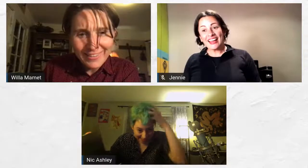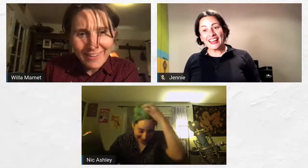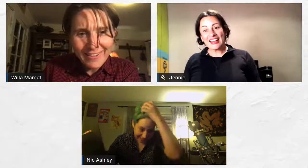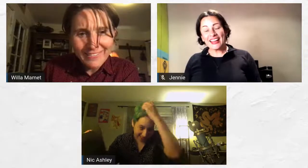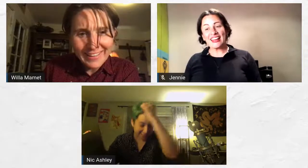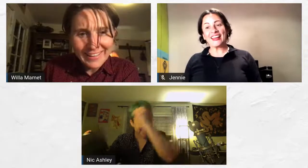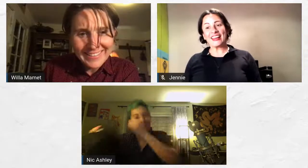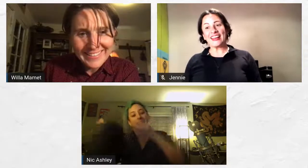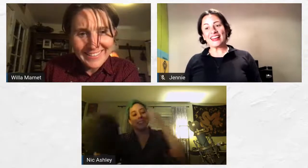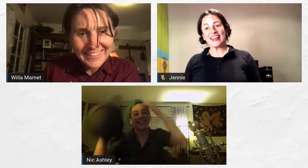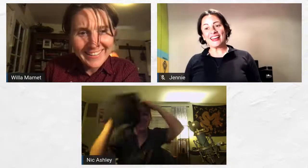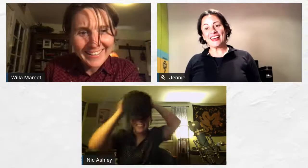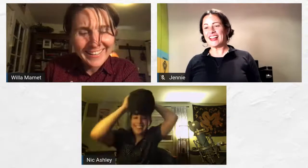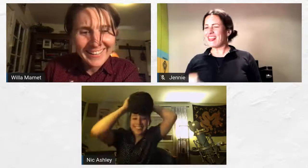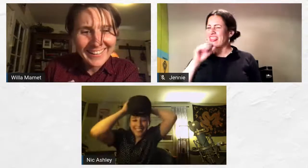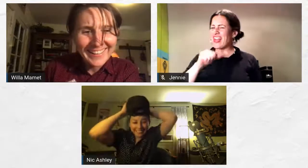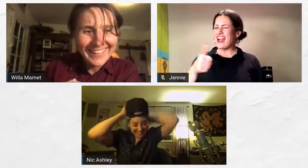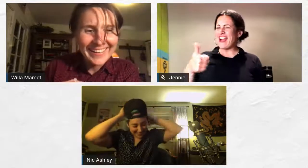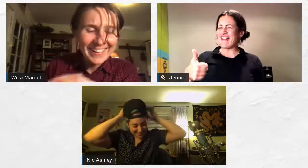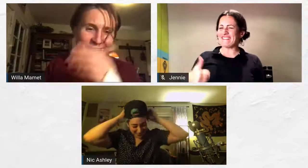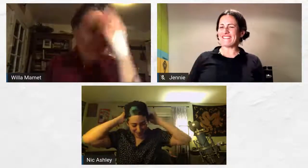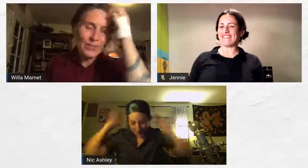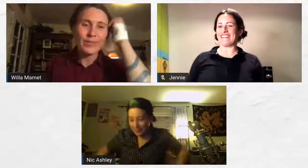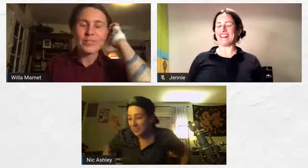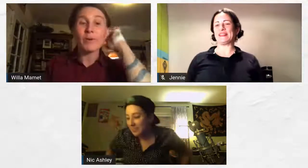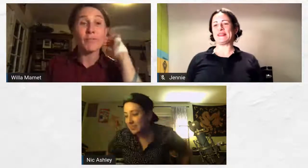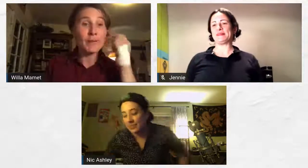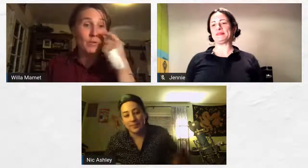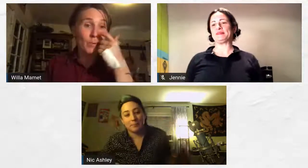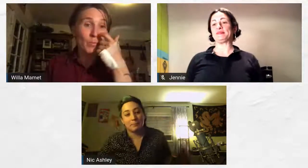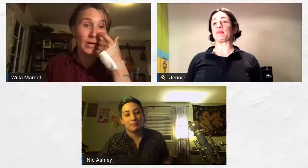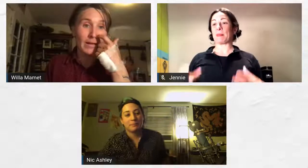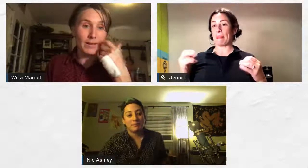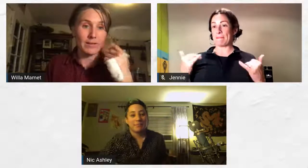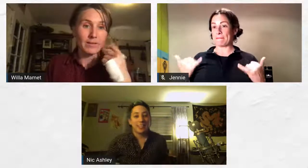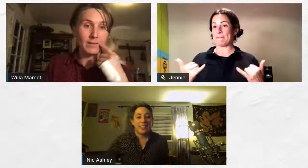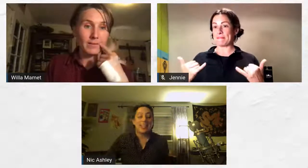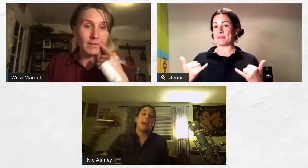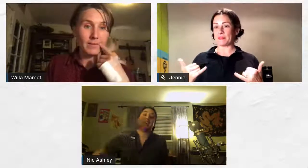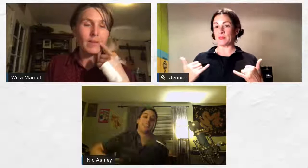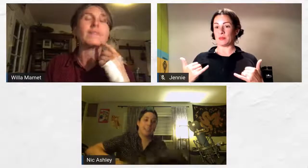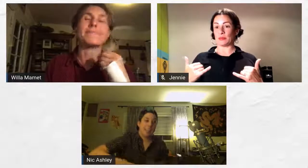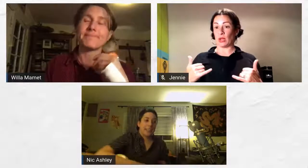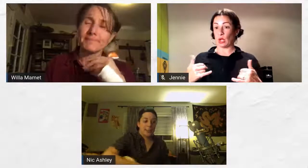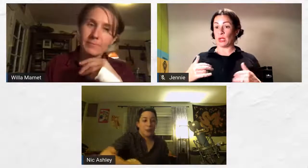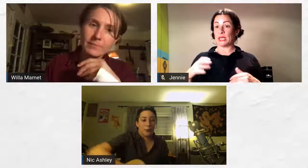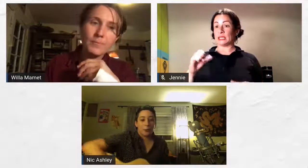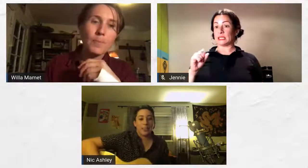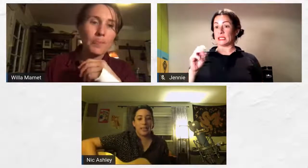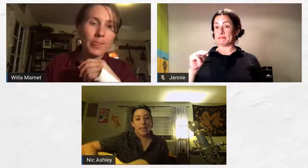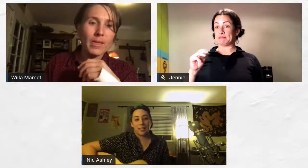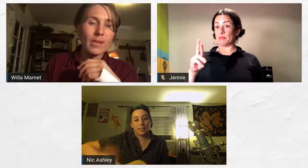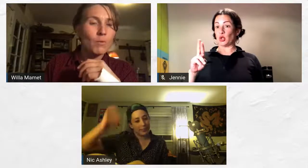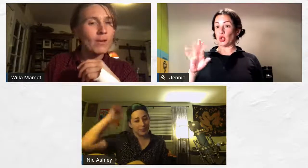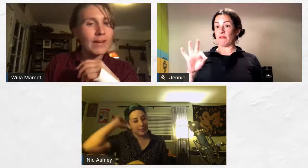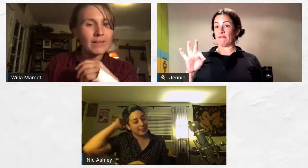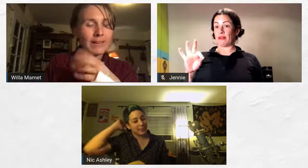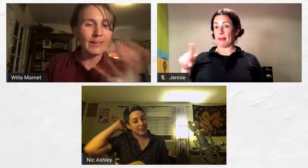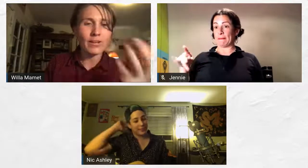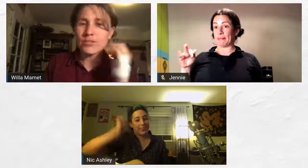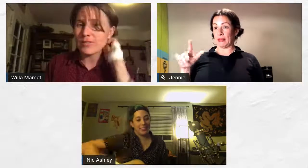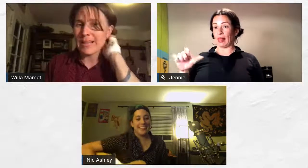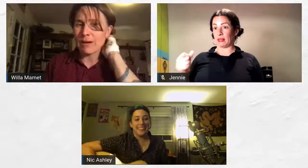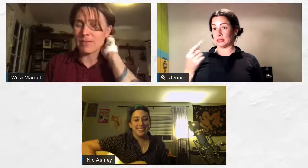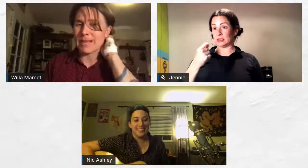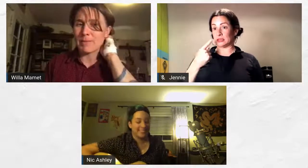it's love it. So the Smurf pills have been working. yeah, one a day. Well,